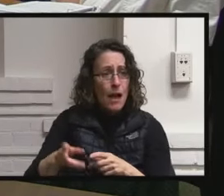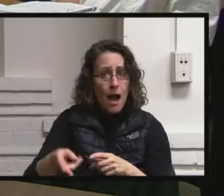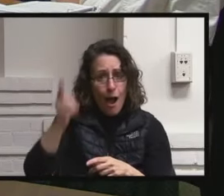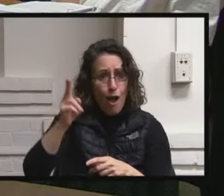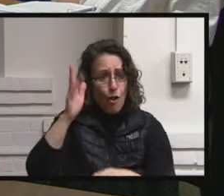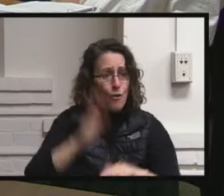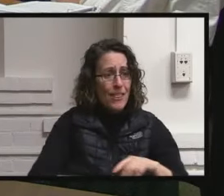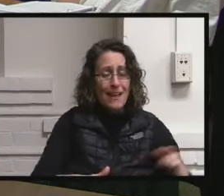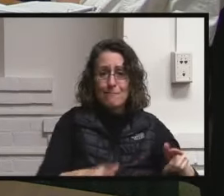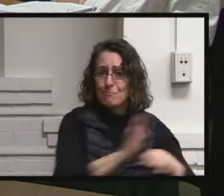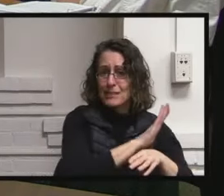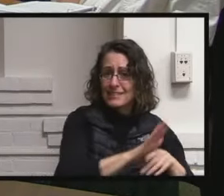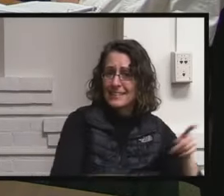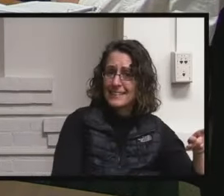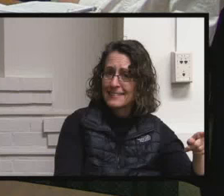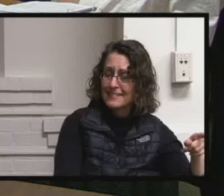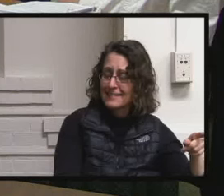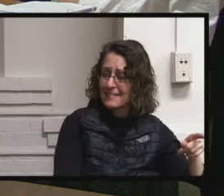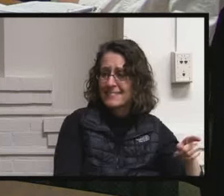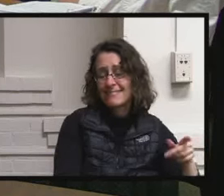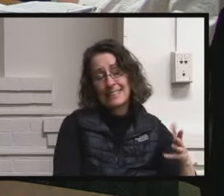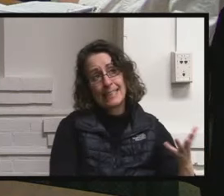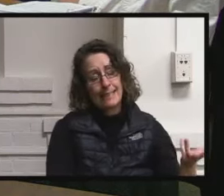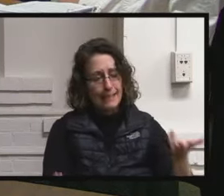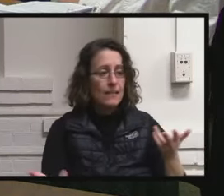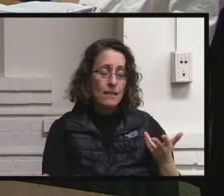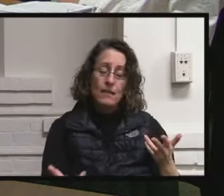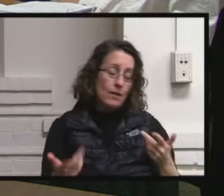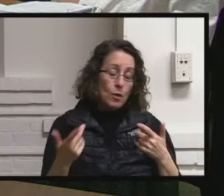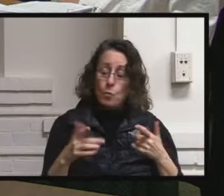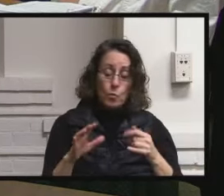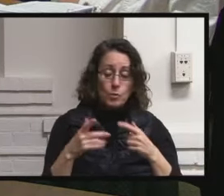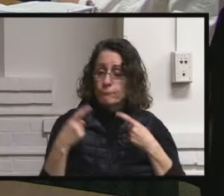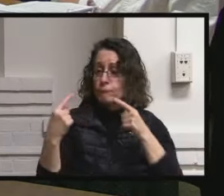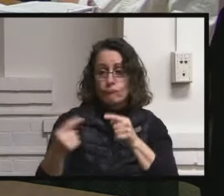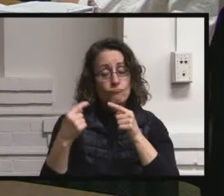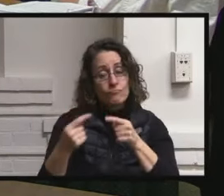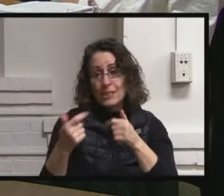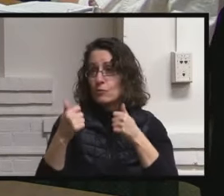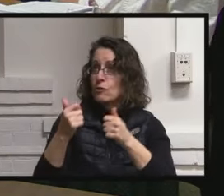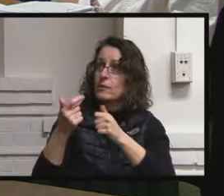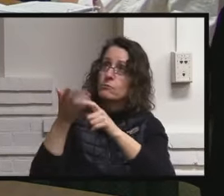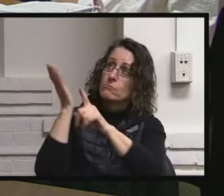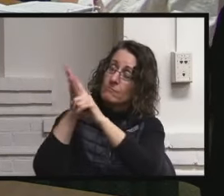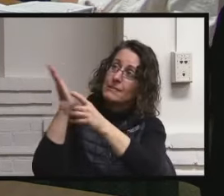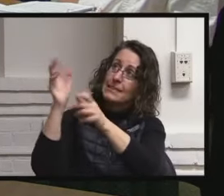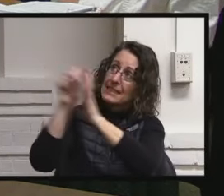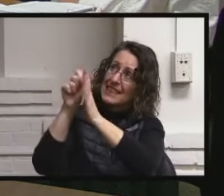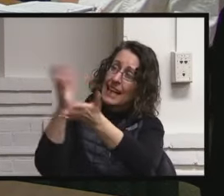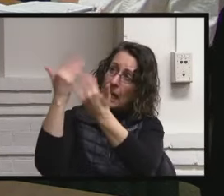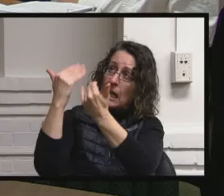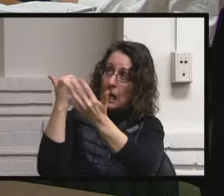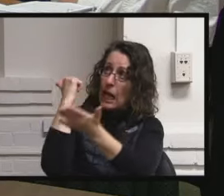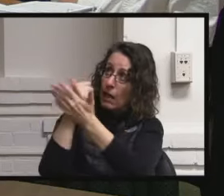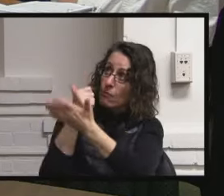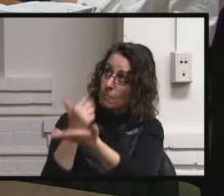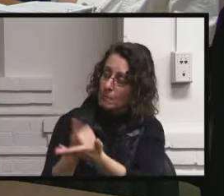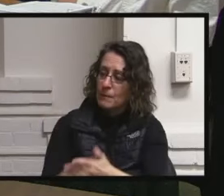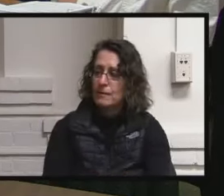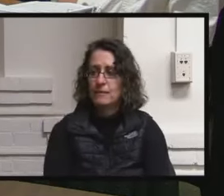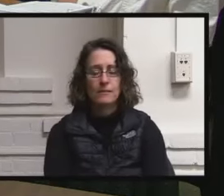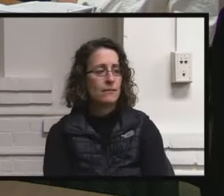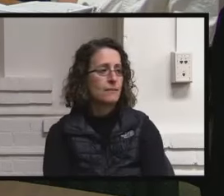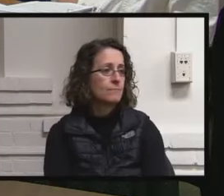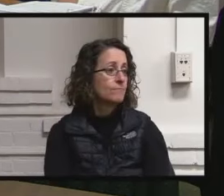So we continue to work on that, and we hope that we can get some progress in that regard. Any